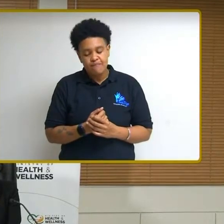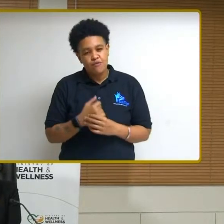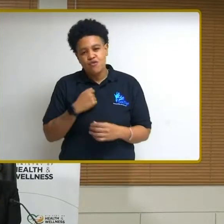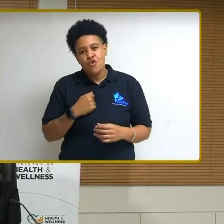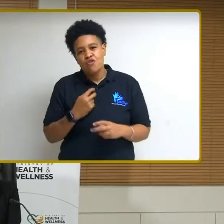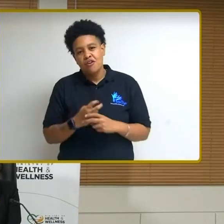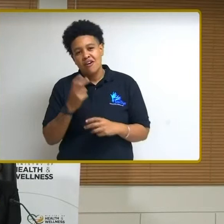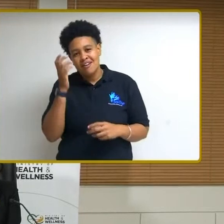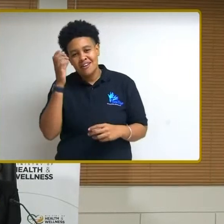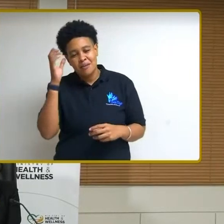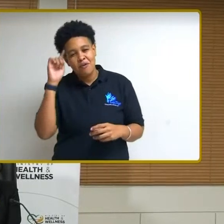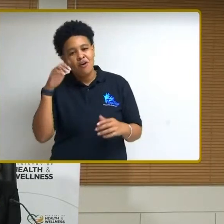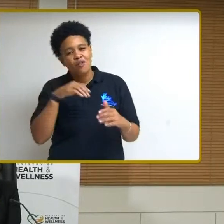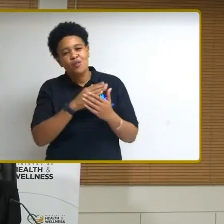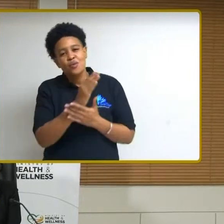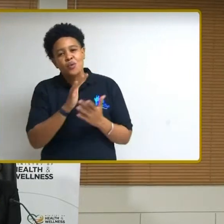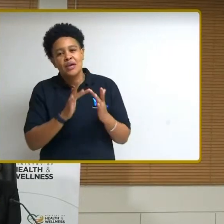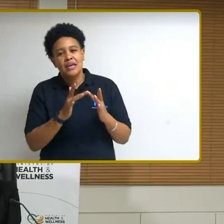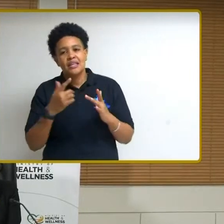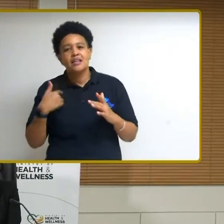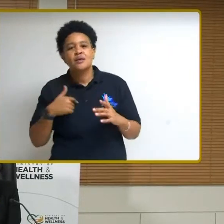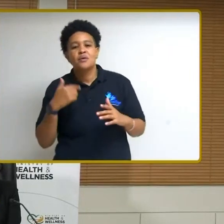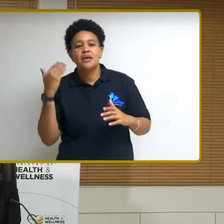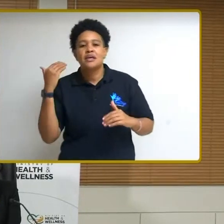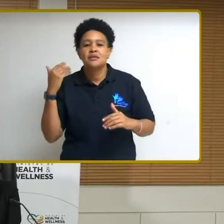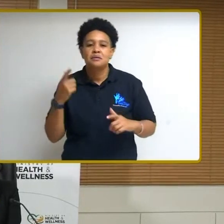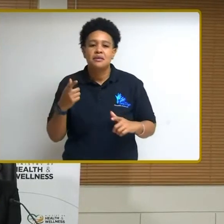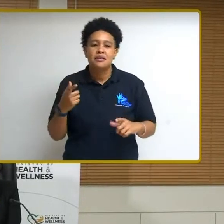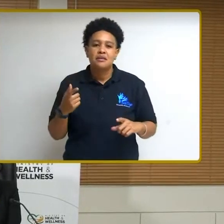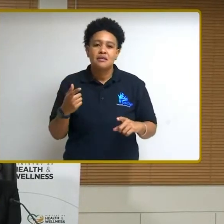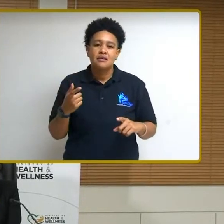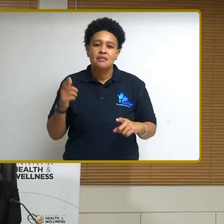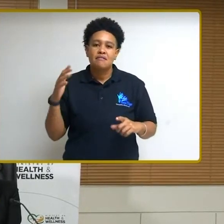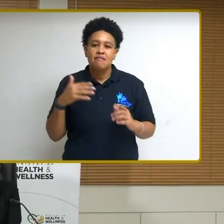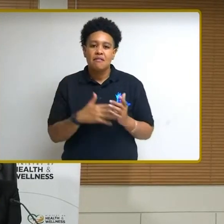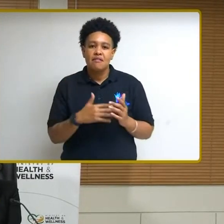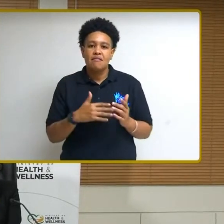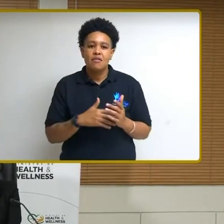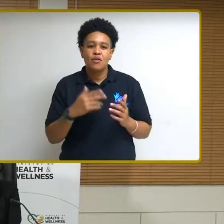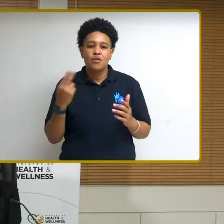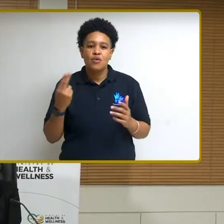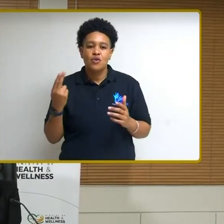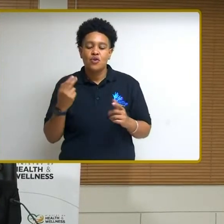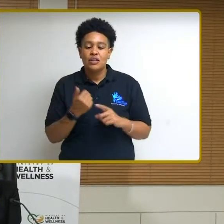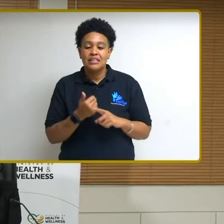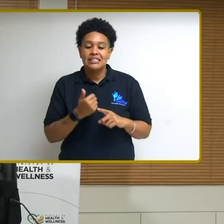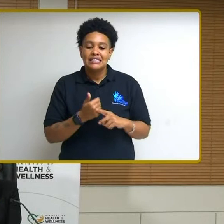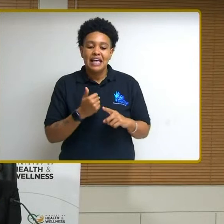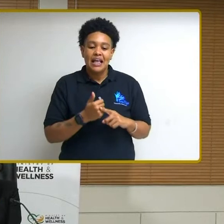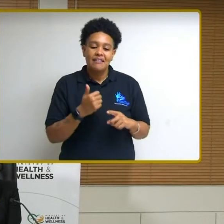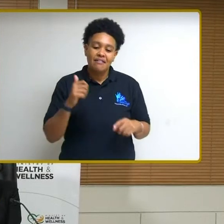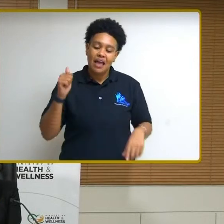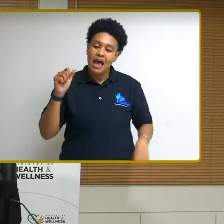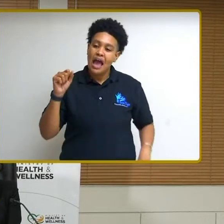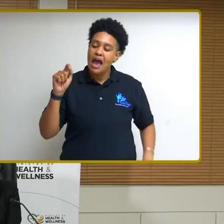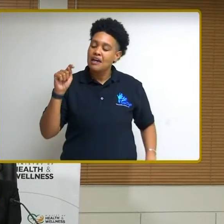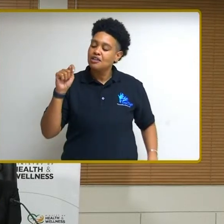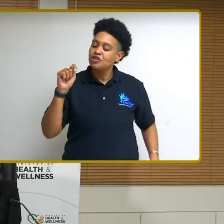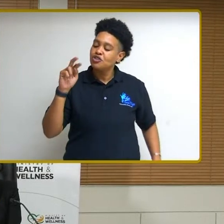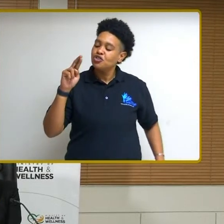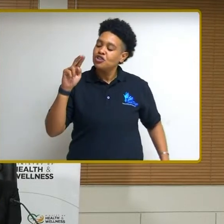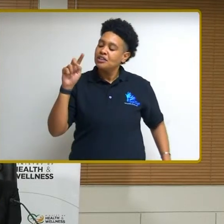well anticipated 35,000 doses of the Covid-19 AstraZeneca